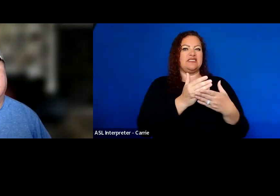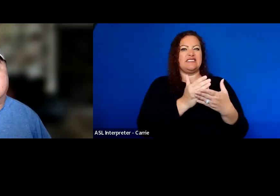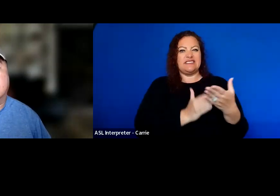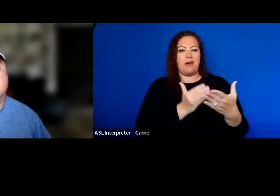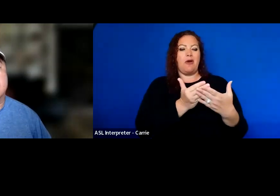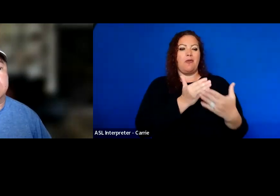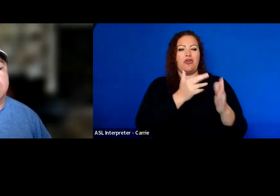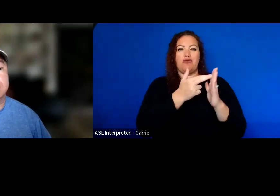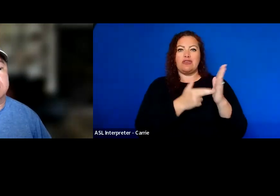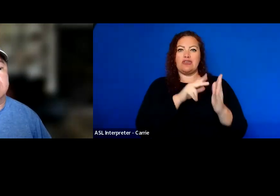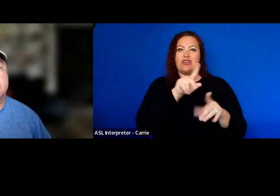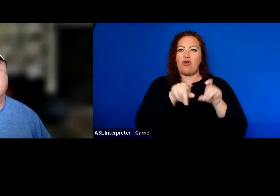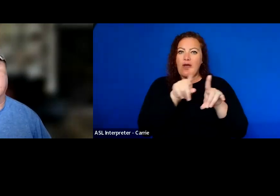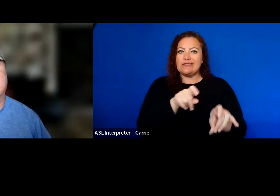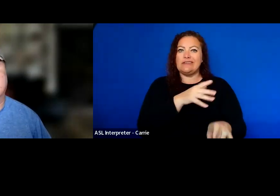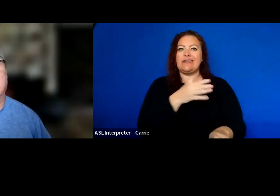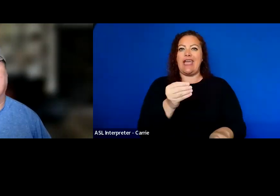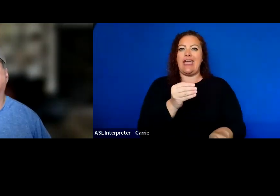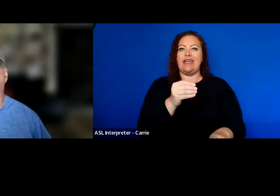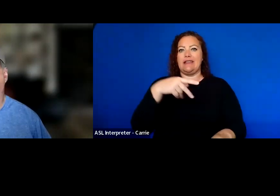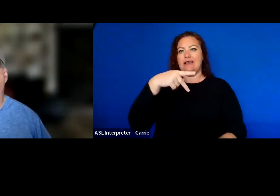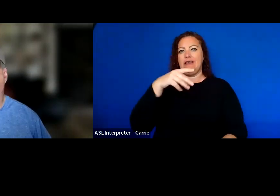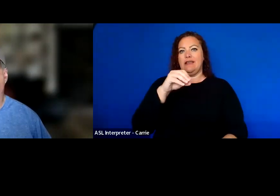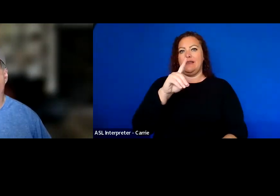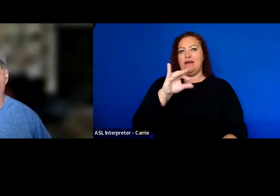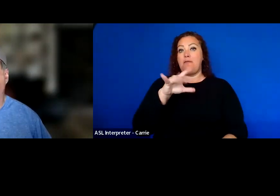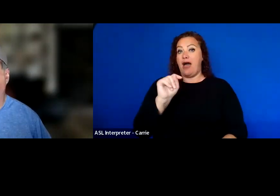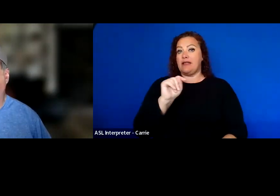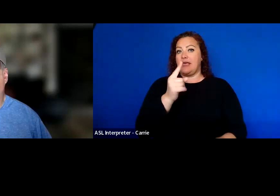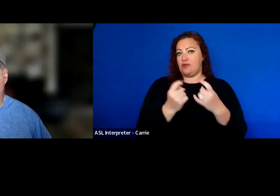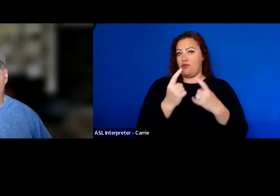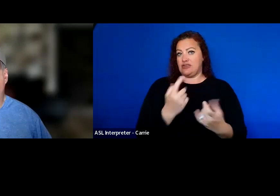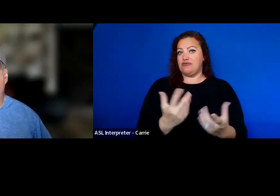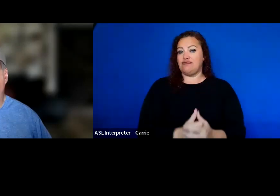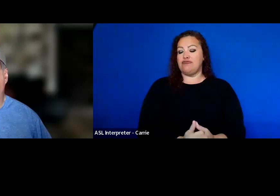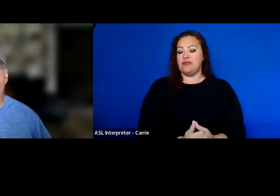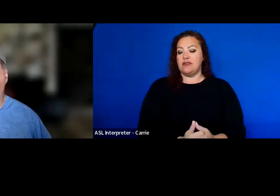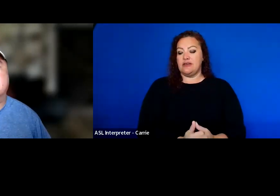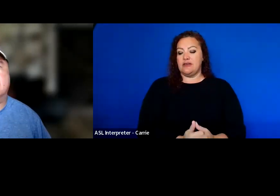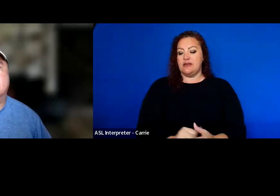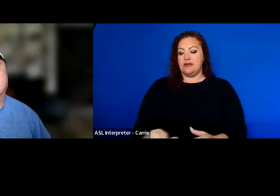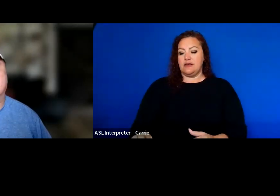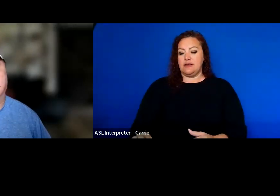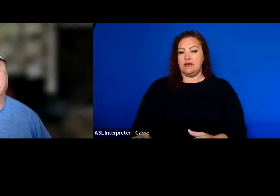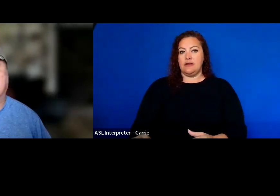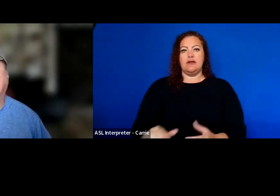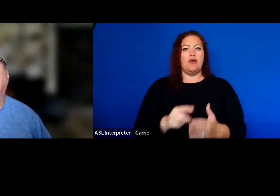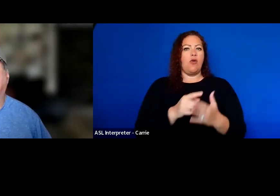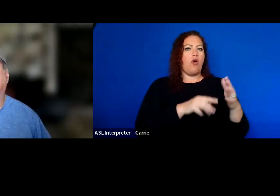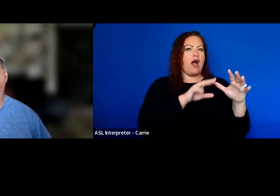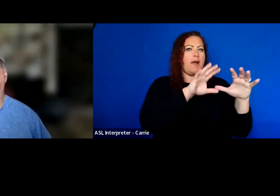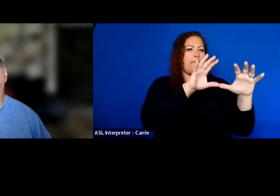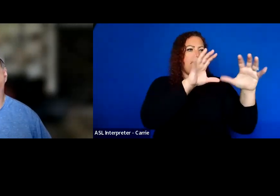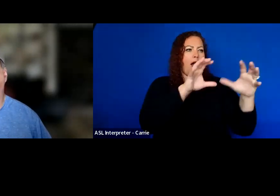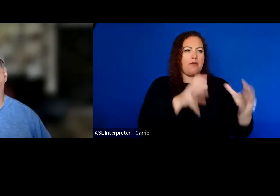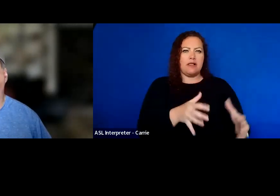questions and as well as podcast questions. So what populations are we going to talk about